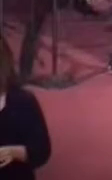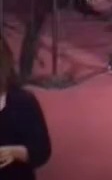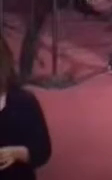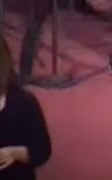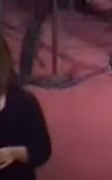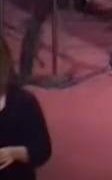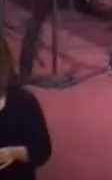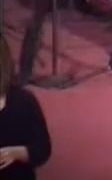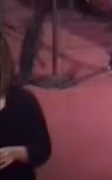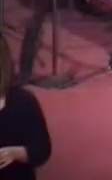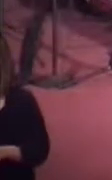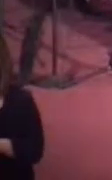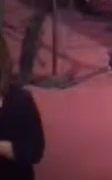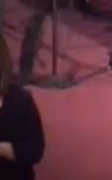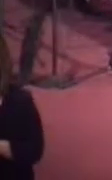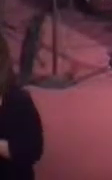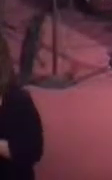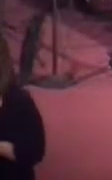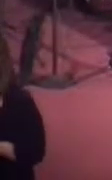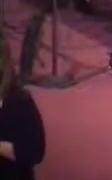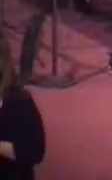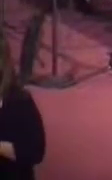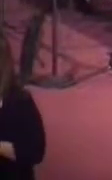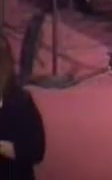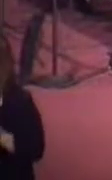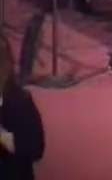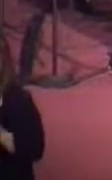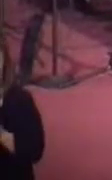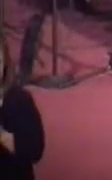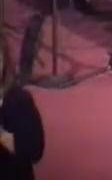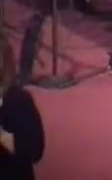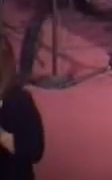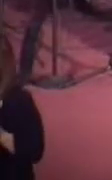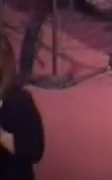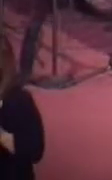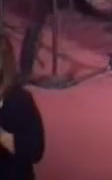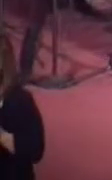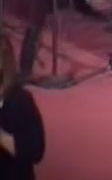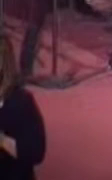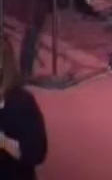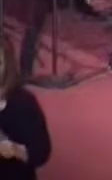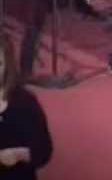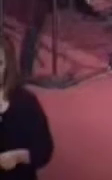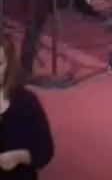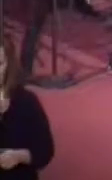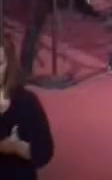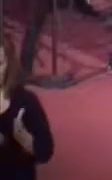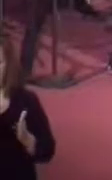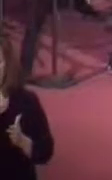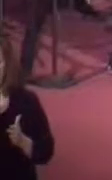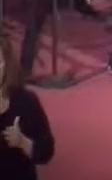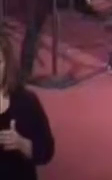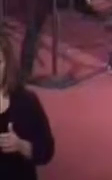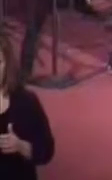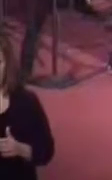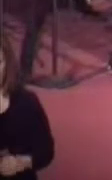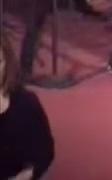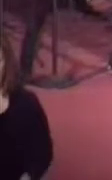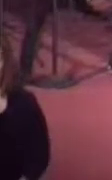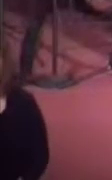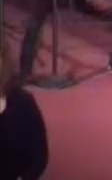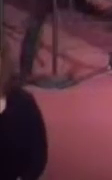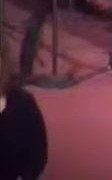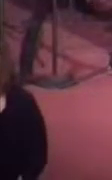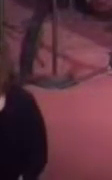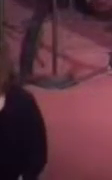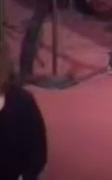making a vow, making a promise far too quickly. It says in Daniel chapter 6, verse 16, so the king gave the order, and they